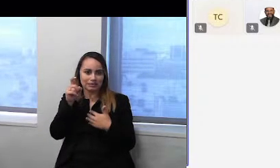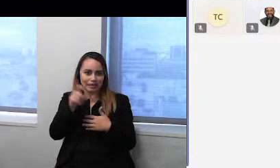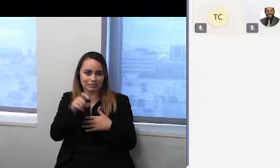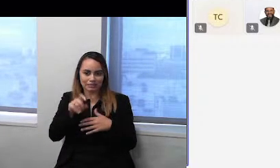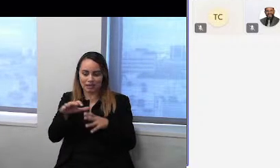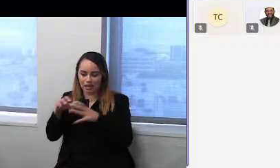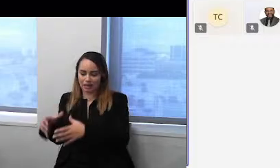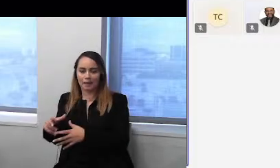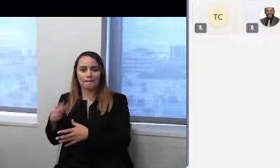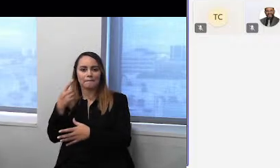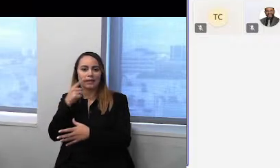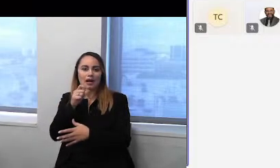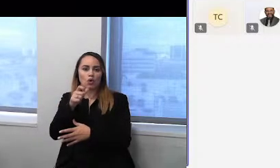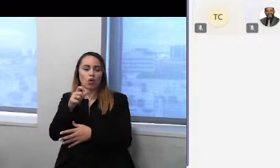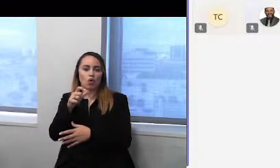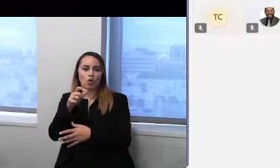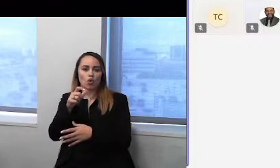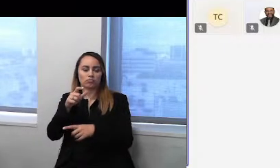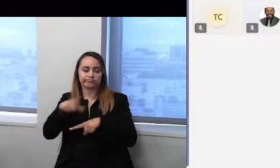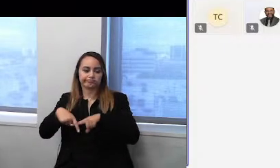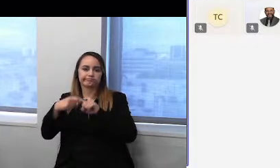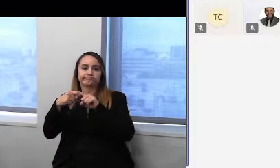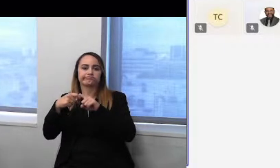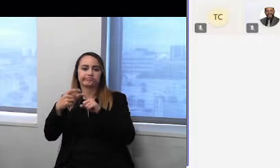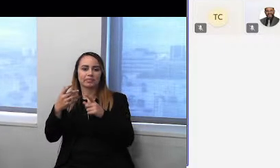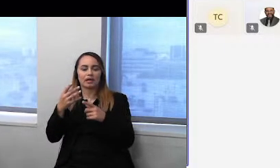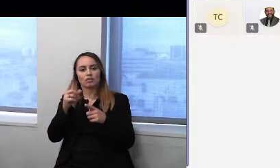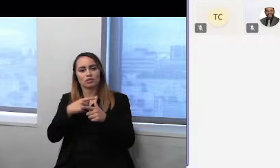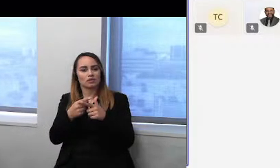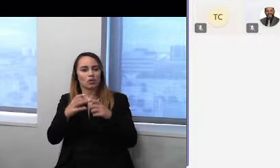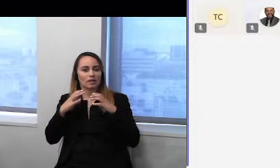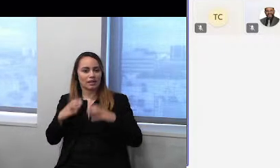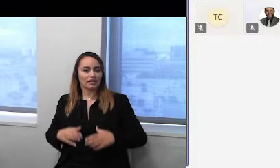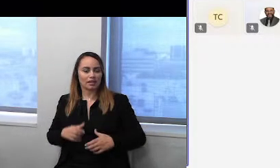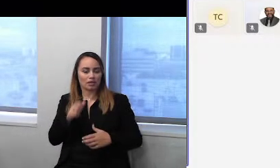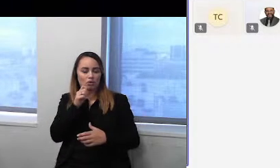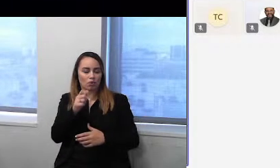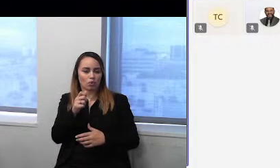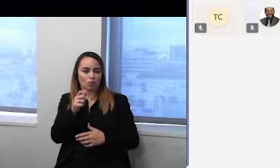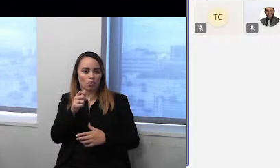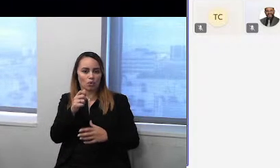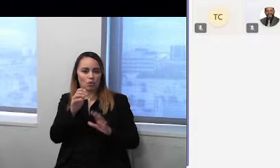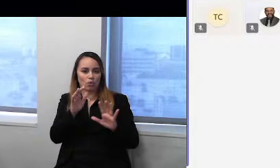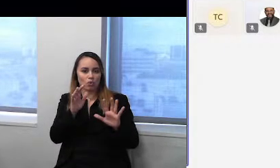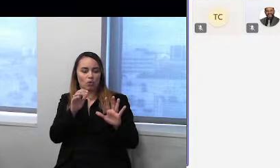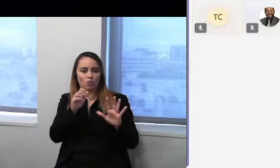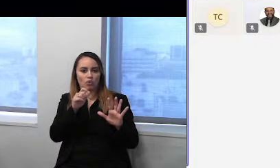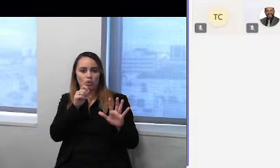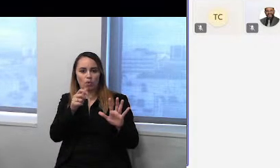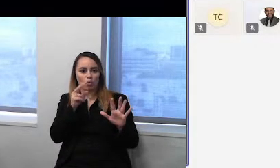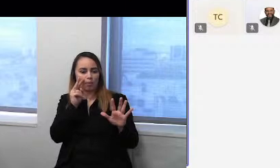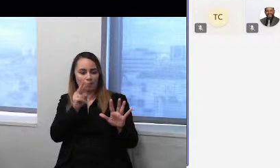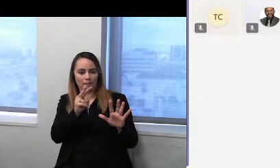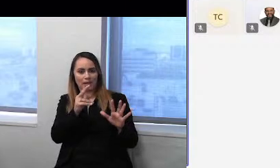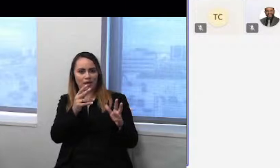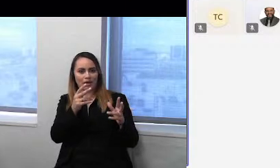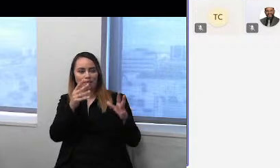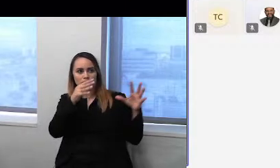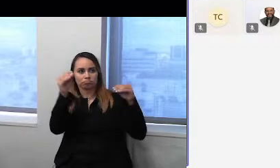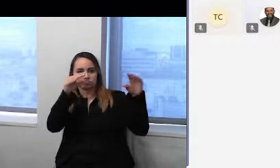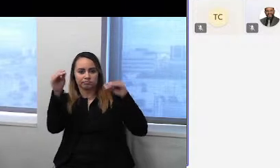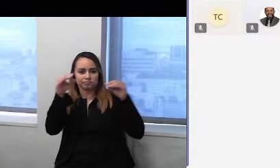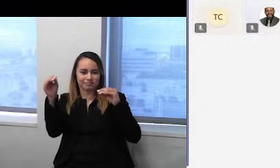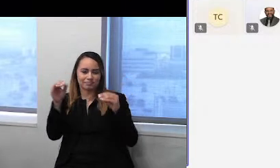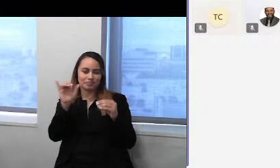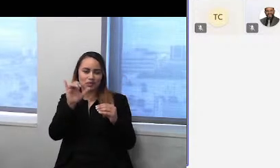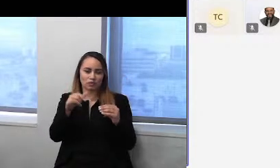you use a switching station or a hub, I'll say, to interconnect various elements on it to provide more